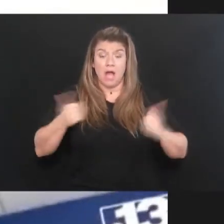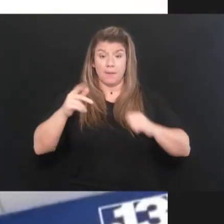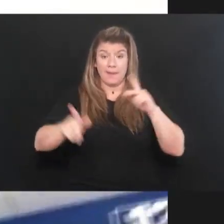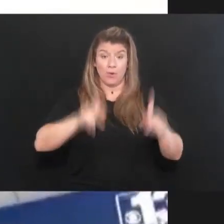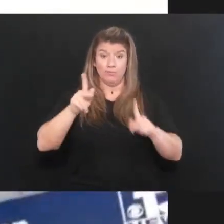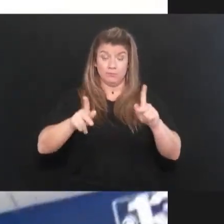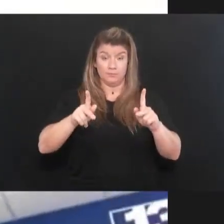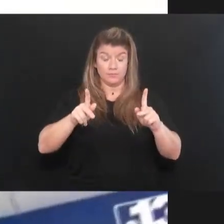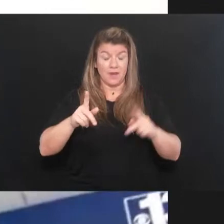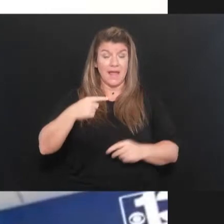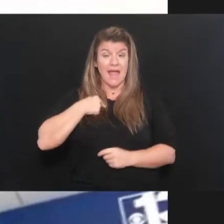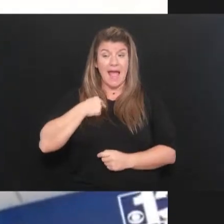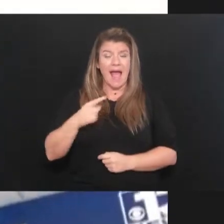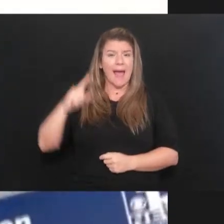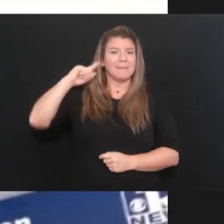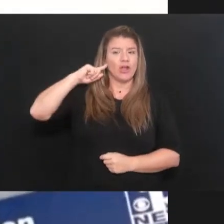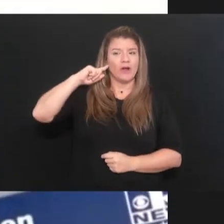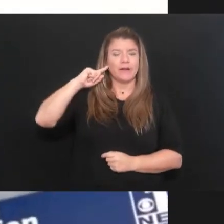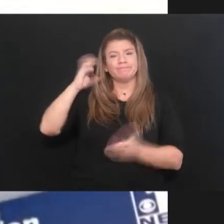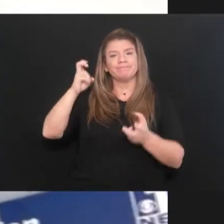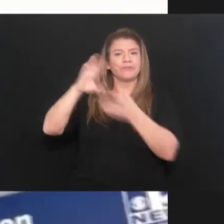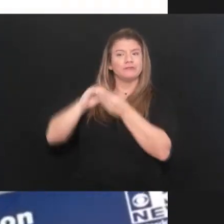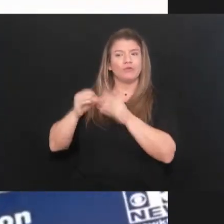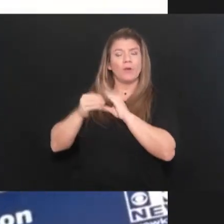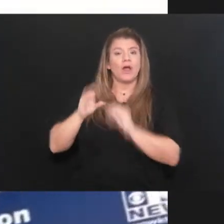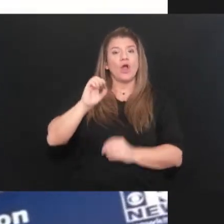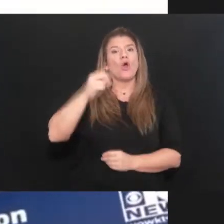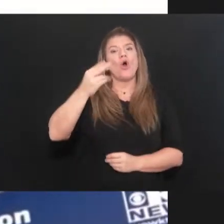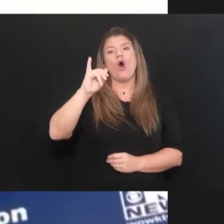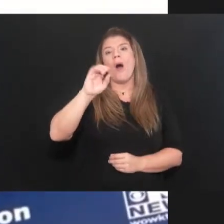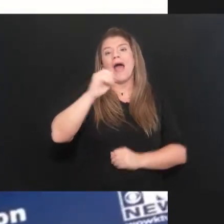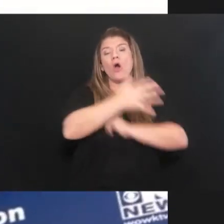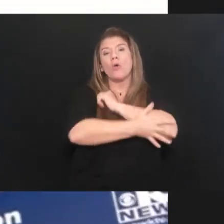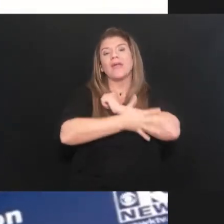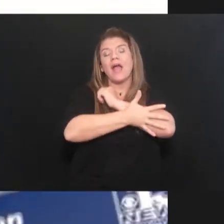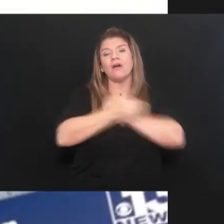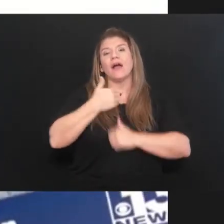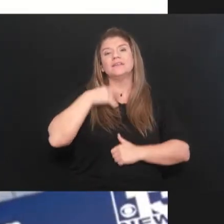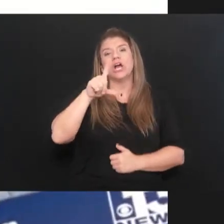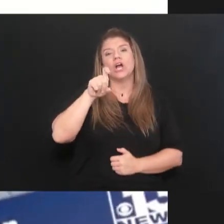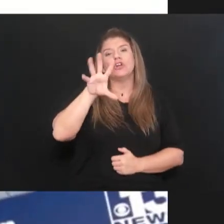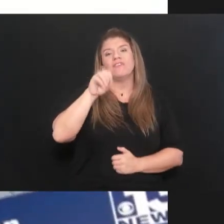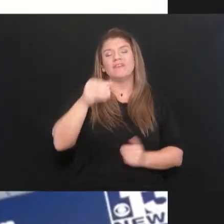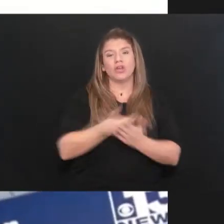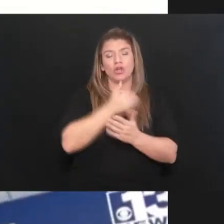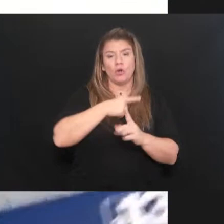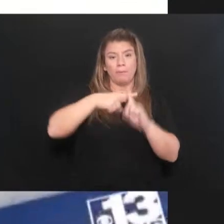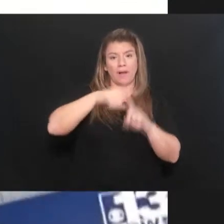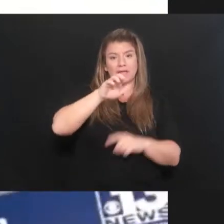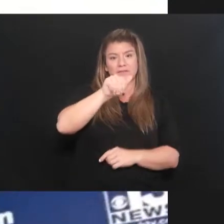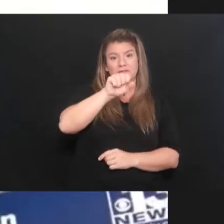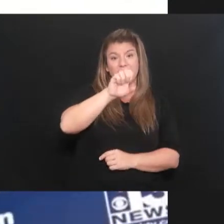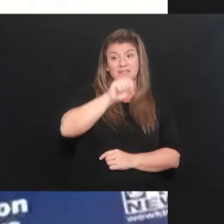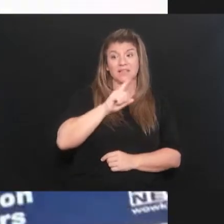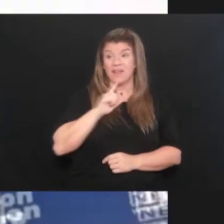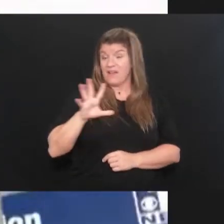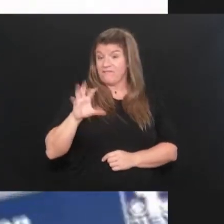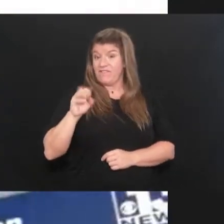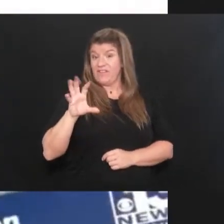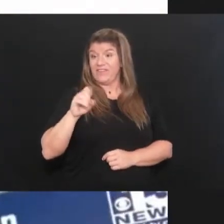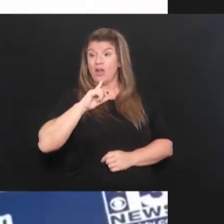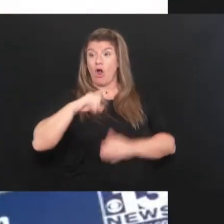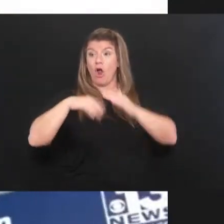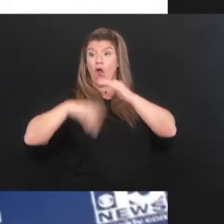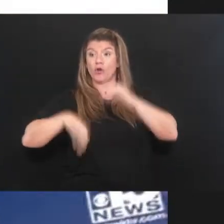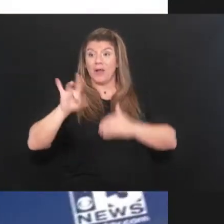hearing anecdotally, for example, Ohio County had 150 new positive cases last week. 50 of those were people under the age